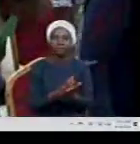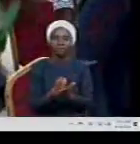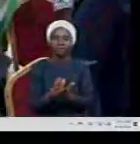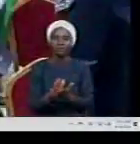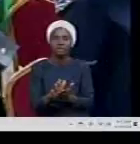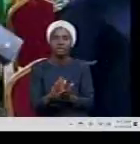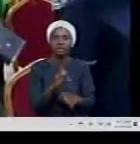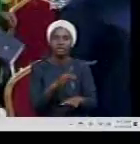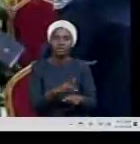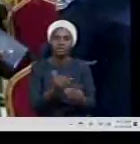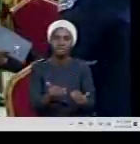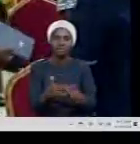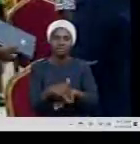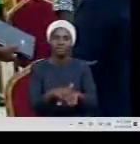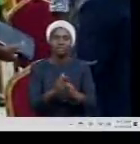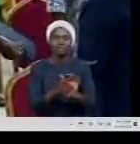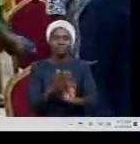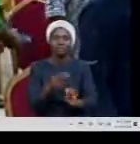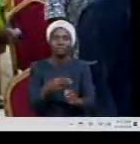Divine visitation tonight.